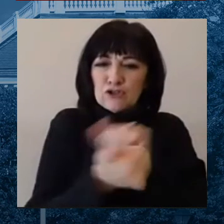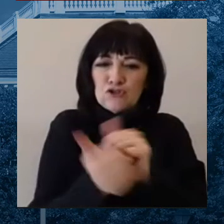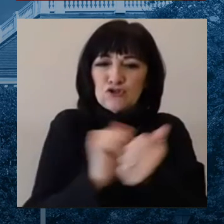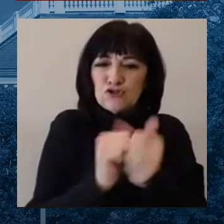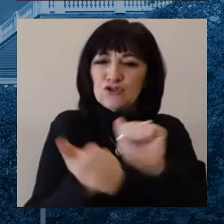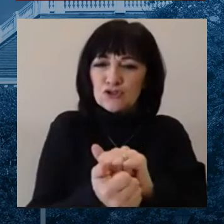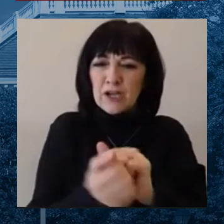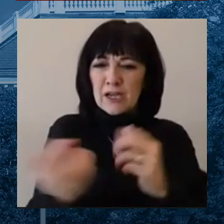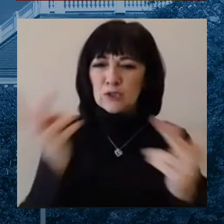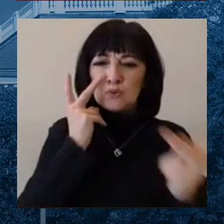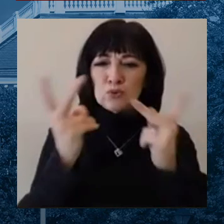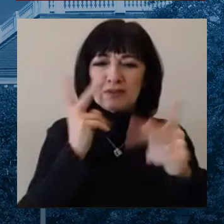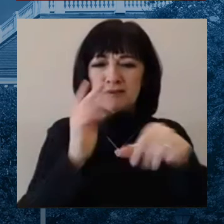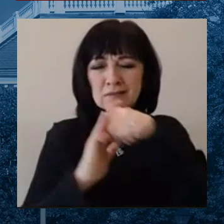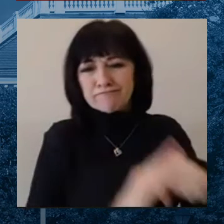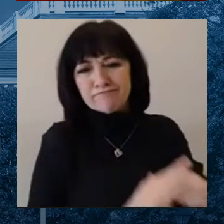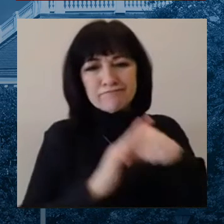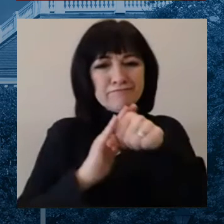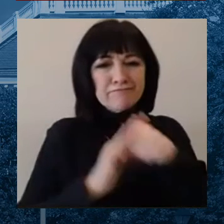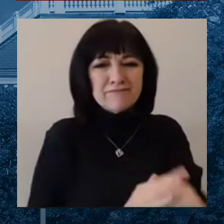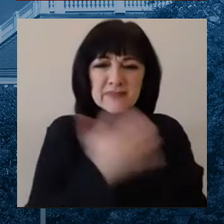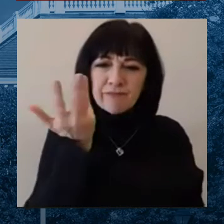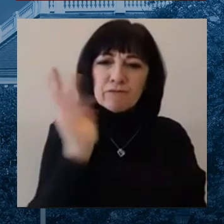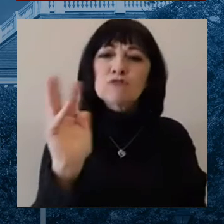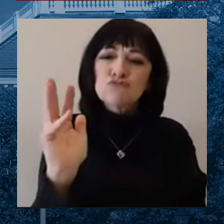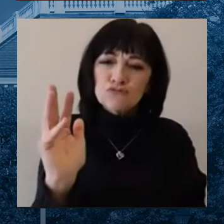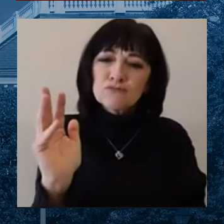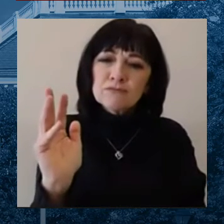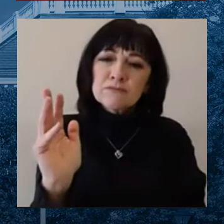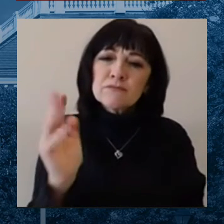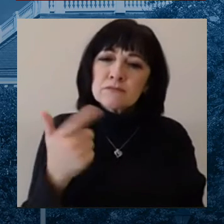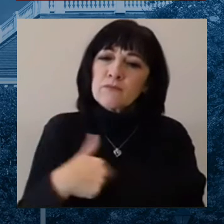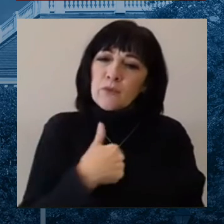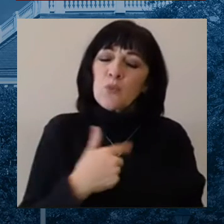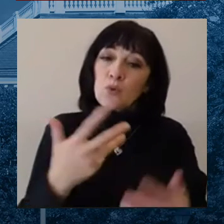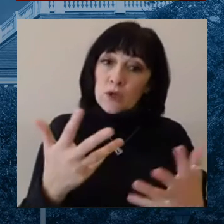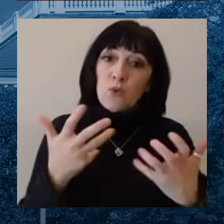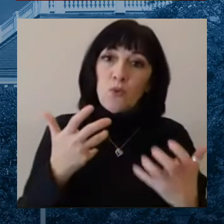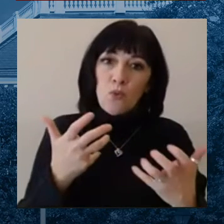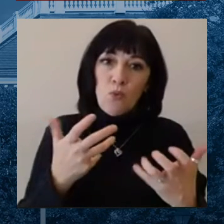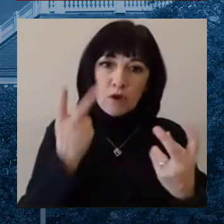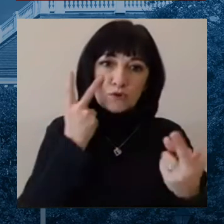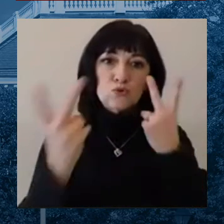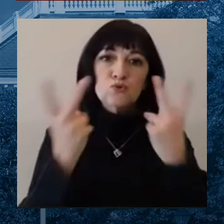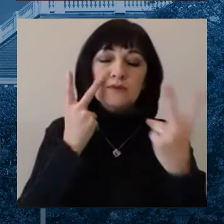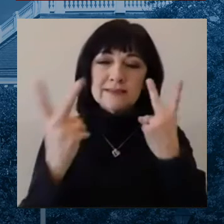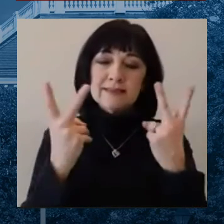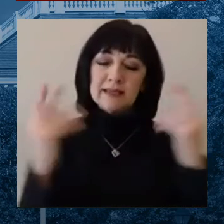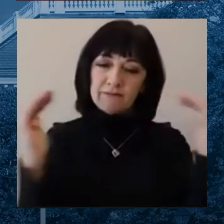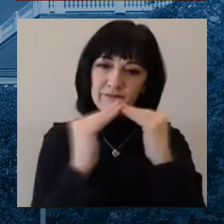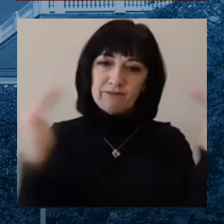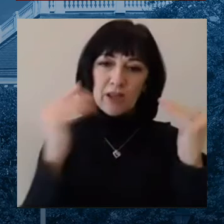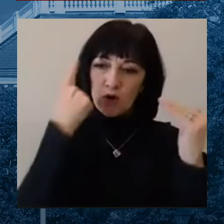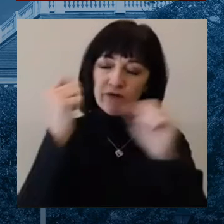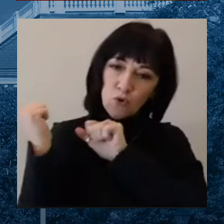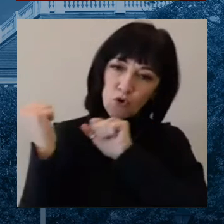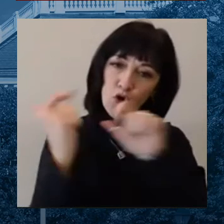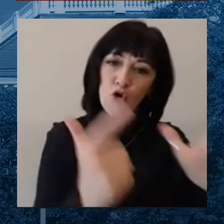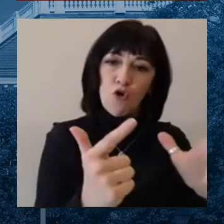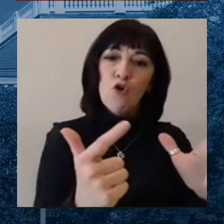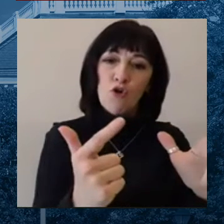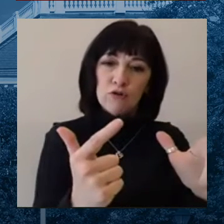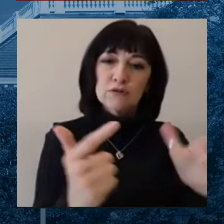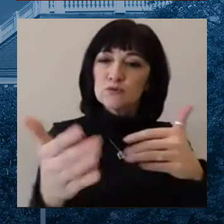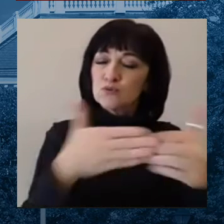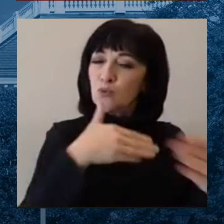seek to create an environment that truly embodies justice for all. Thank